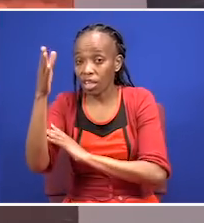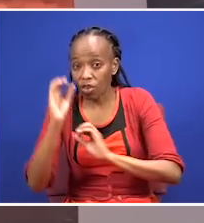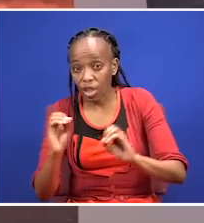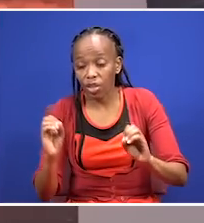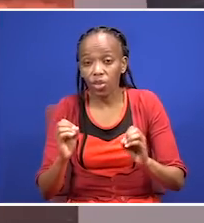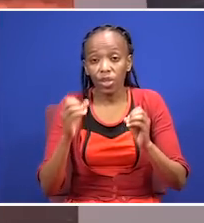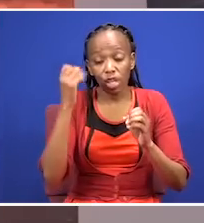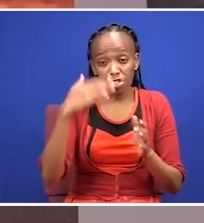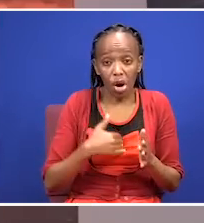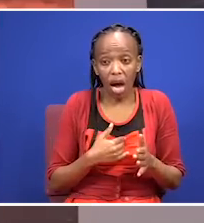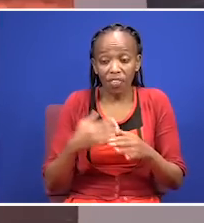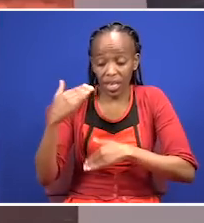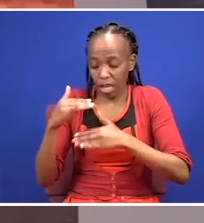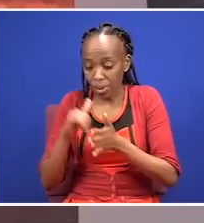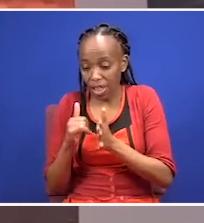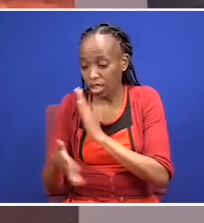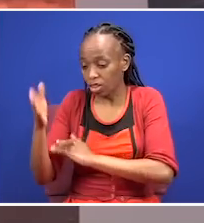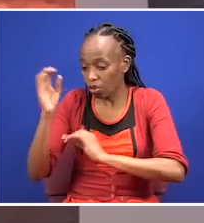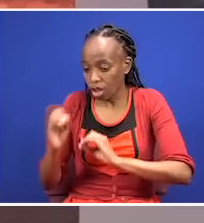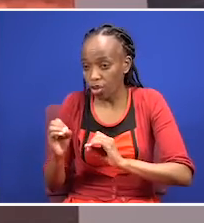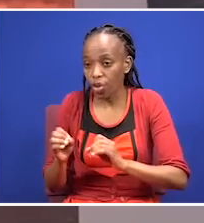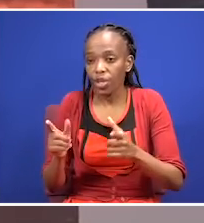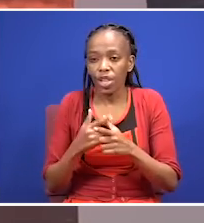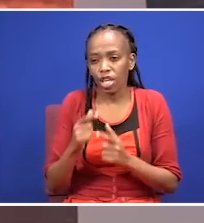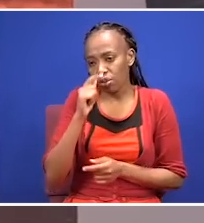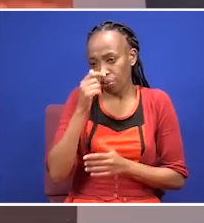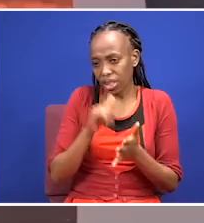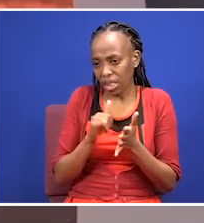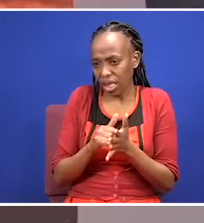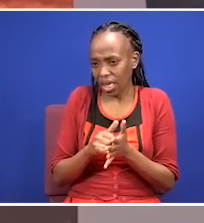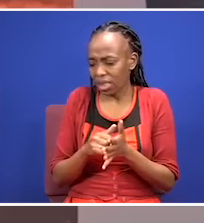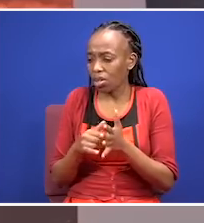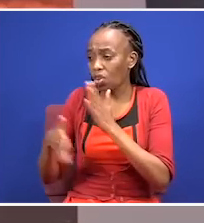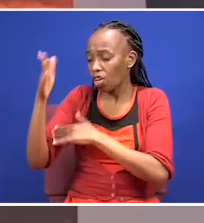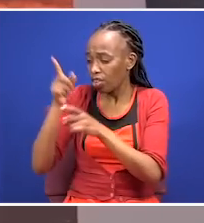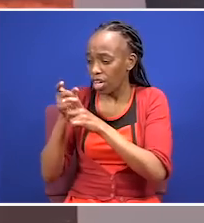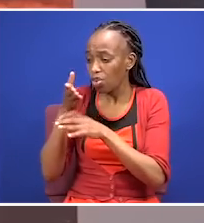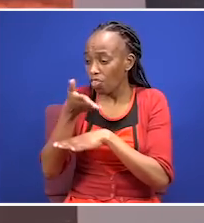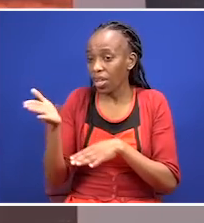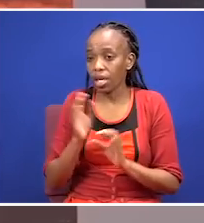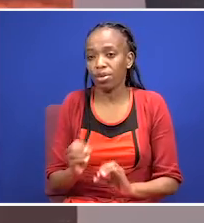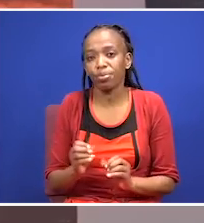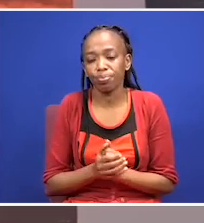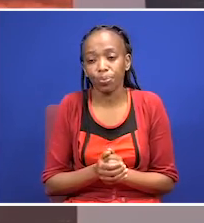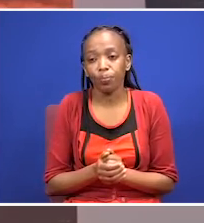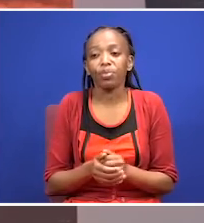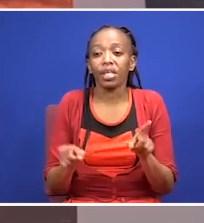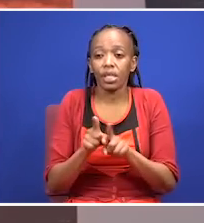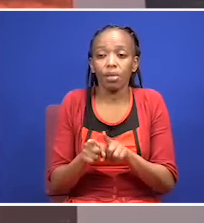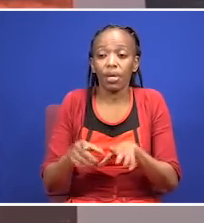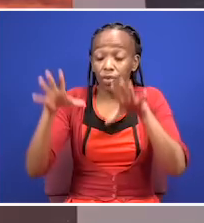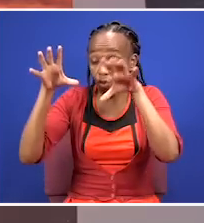ungodly so if you have a neighbor that is ungodly and you wish that it doesn't rain on them it will